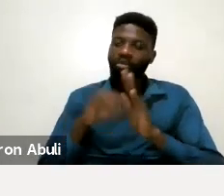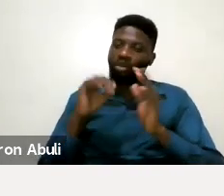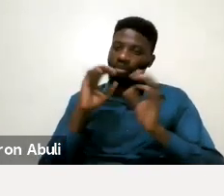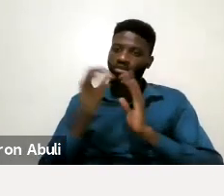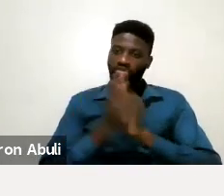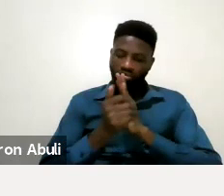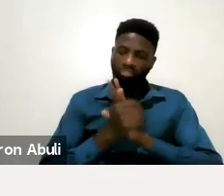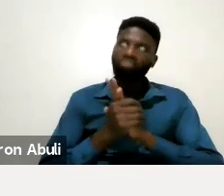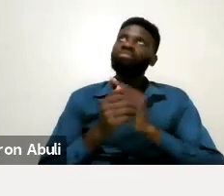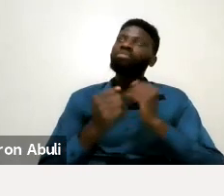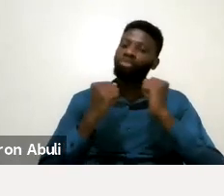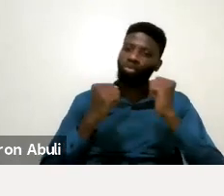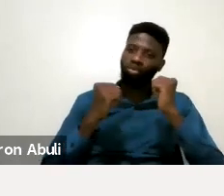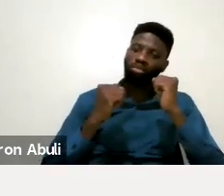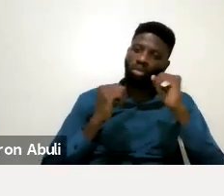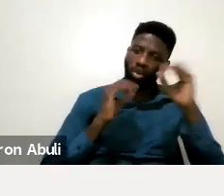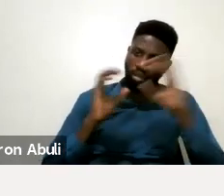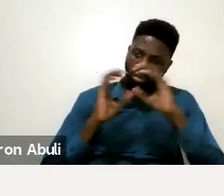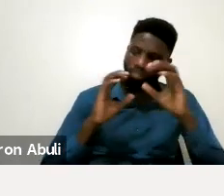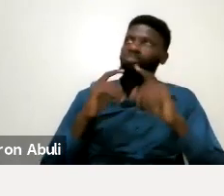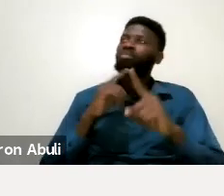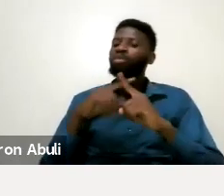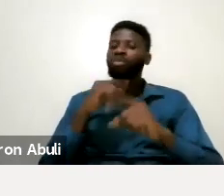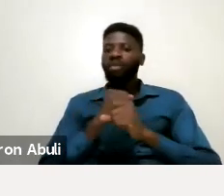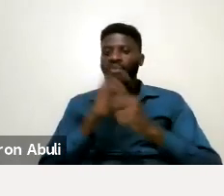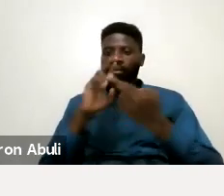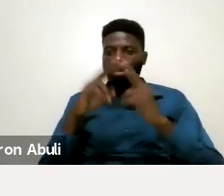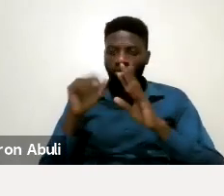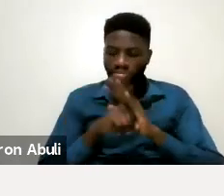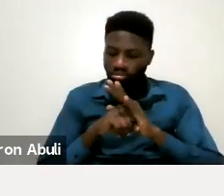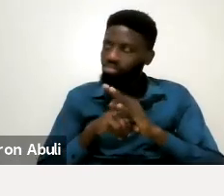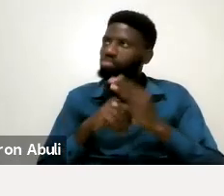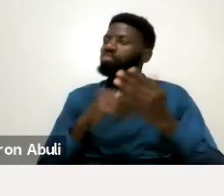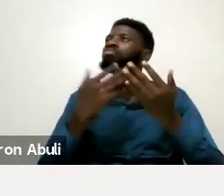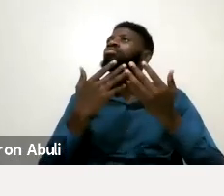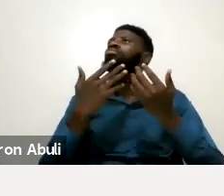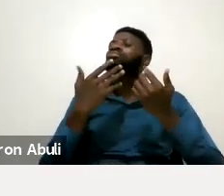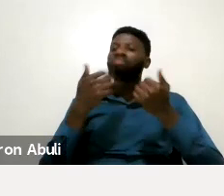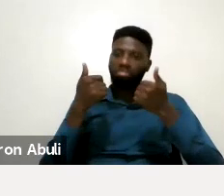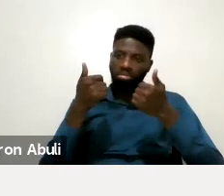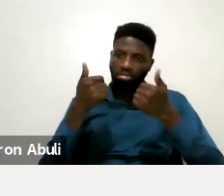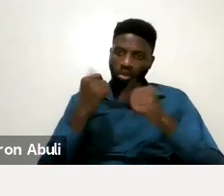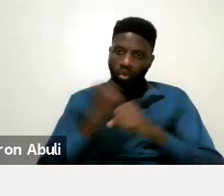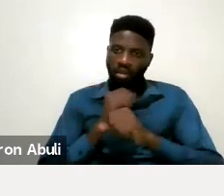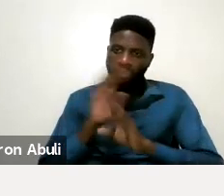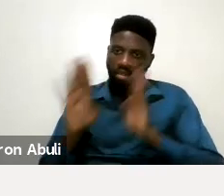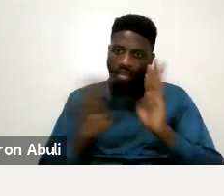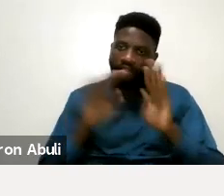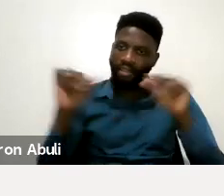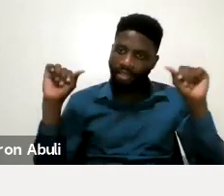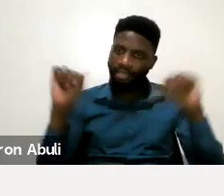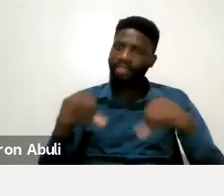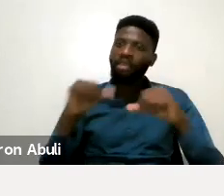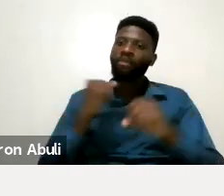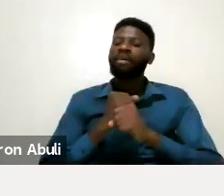assertive communication, positive work relationships. We talked about inappropriate, and appropriate work behavior. We